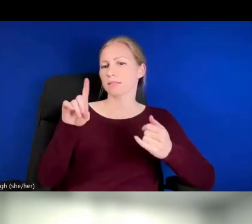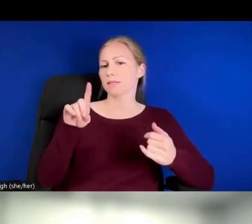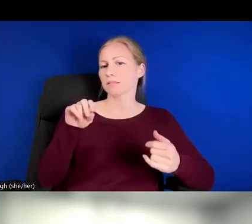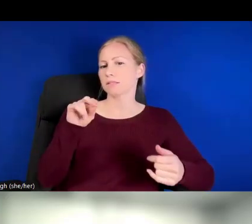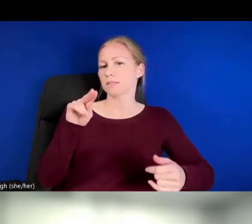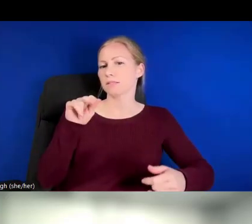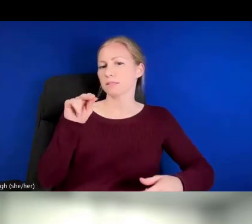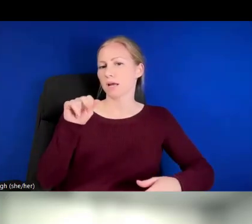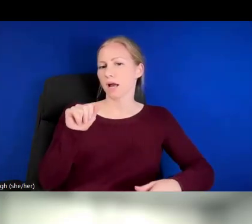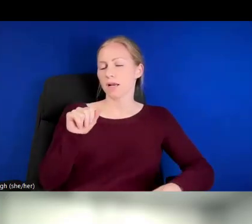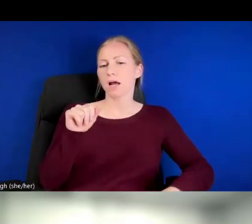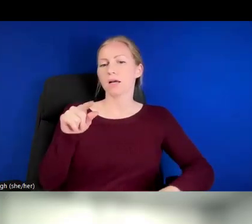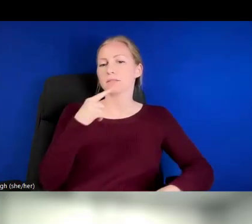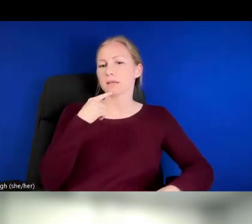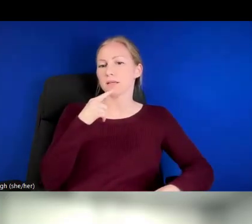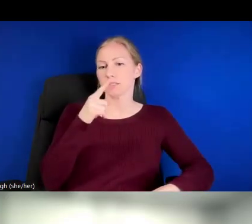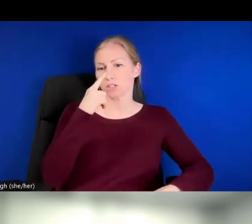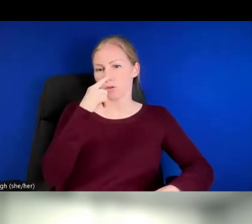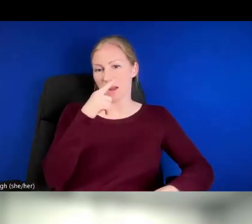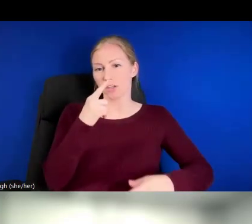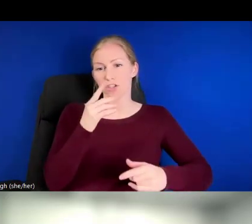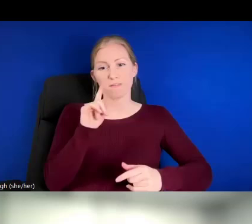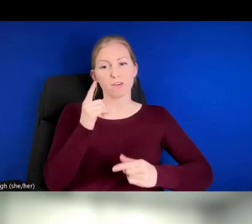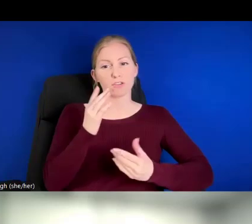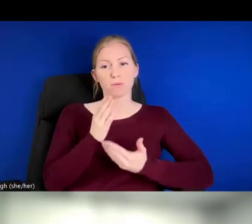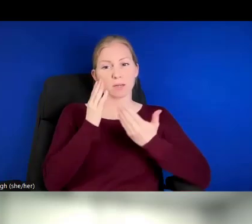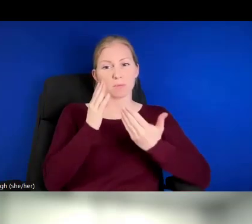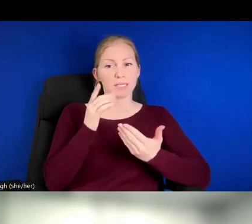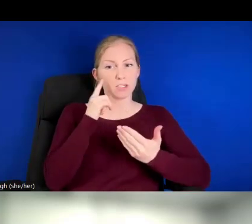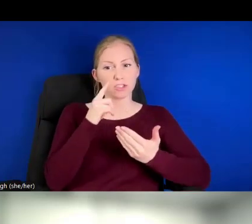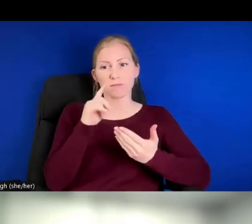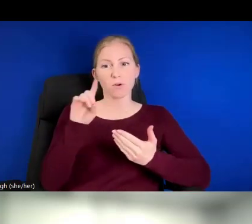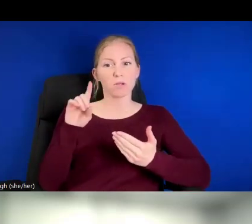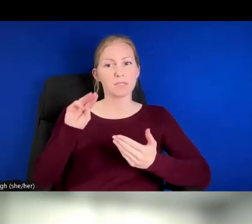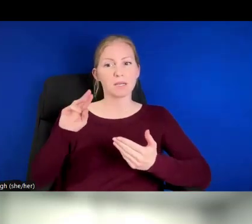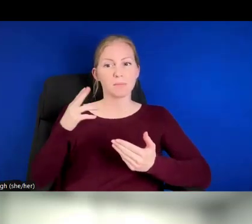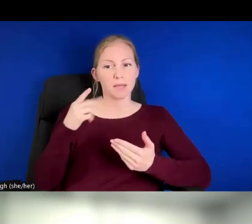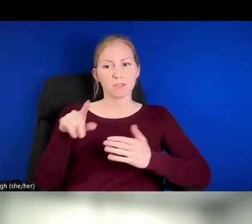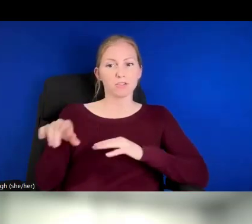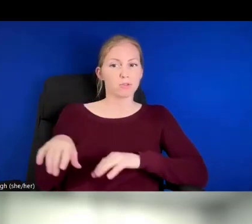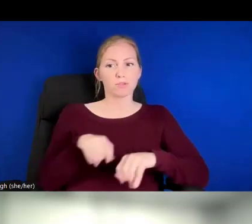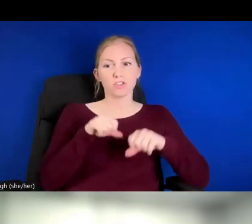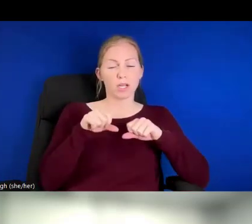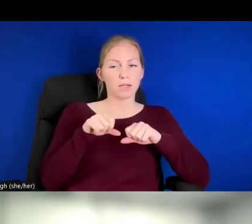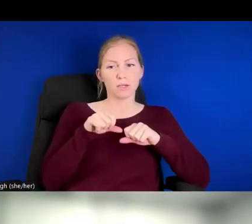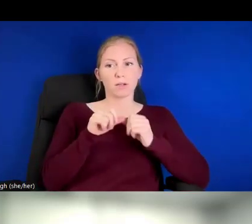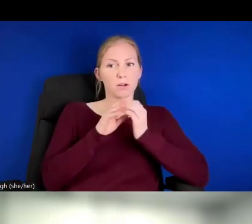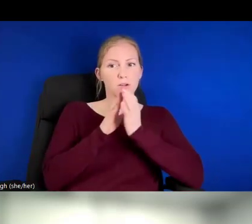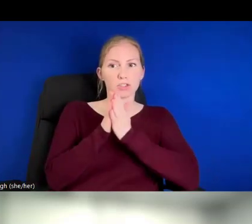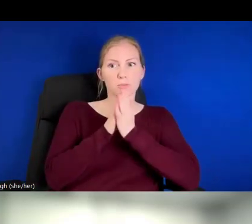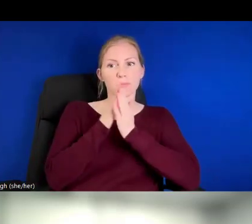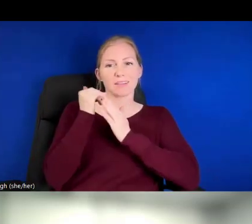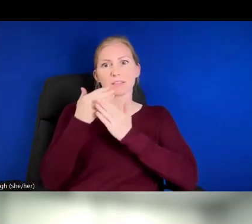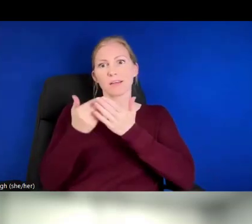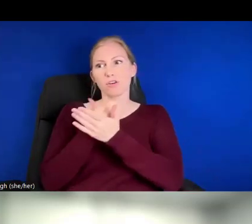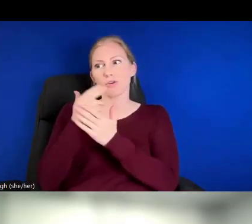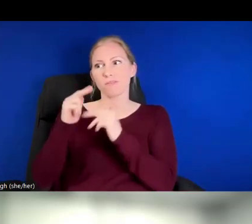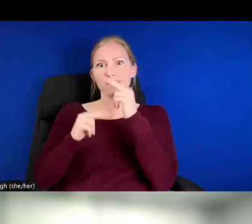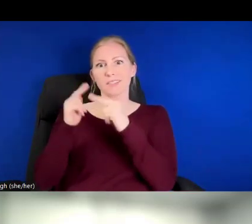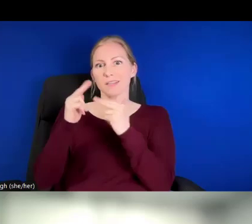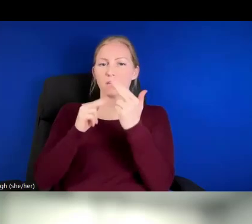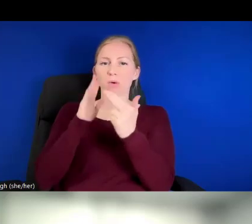get your first recommendation for DMH to take charge in place since a new facility will take time to come to